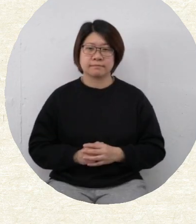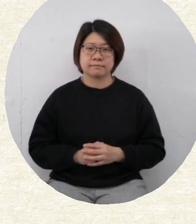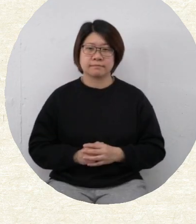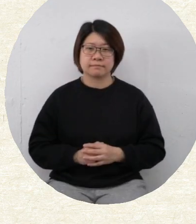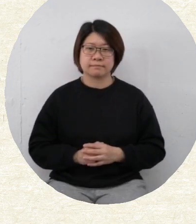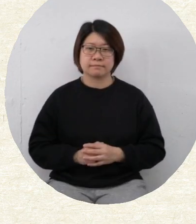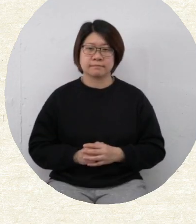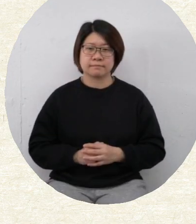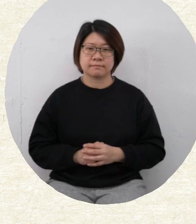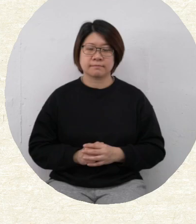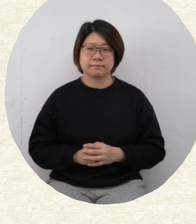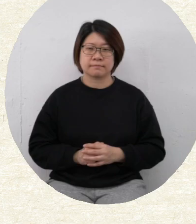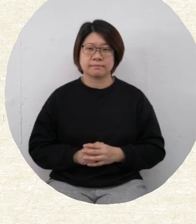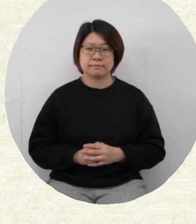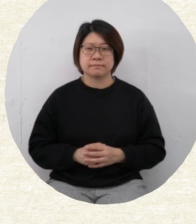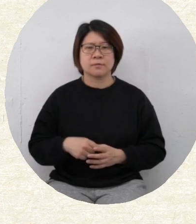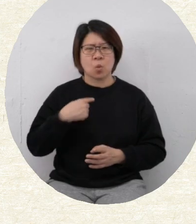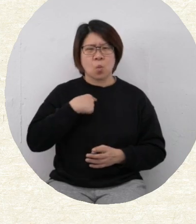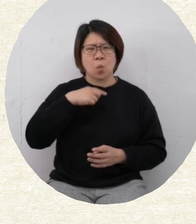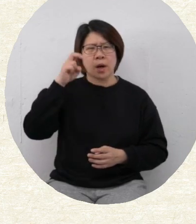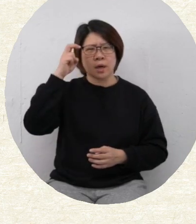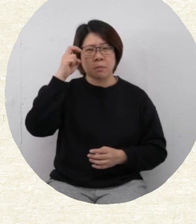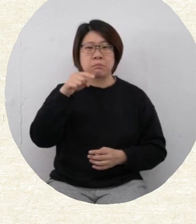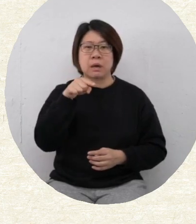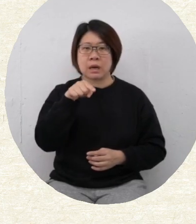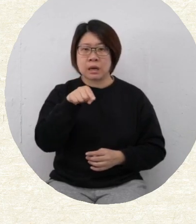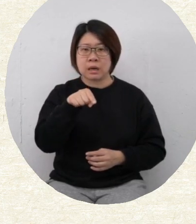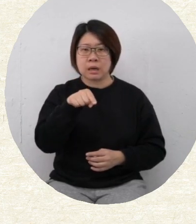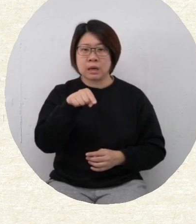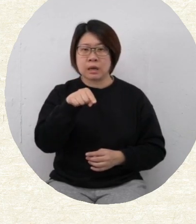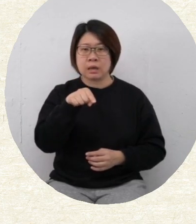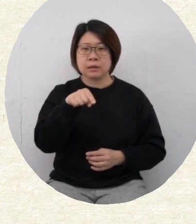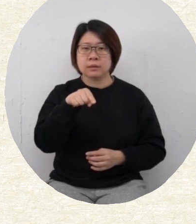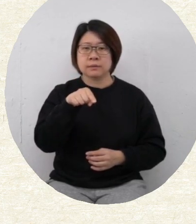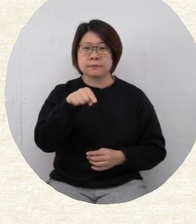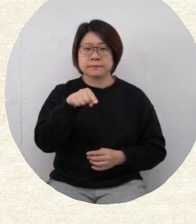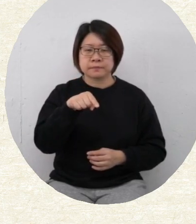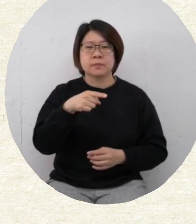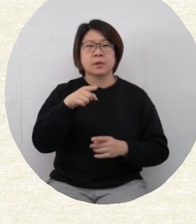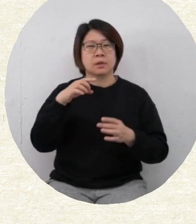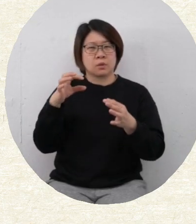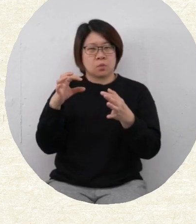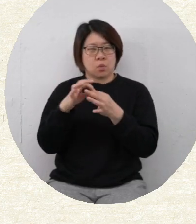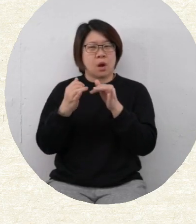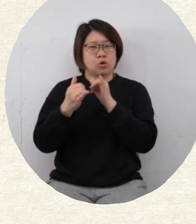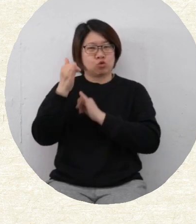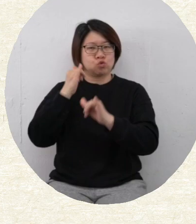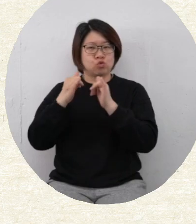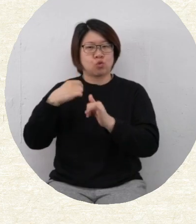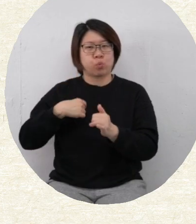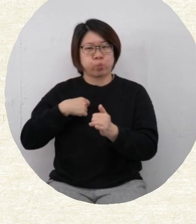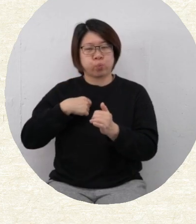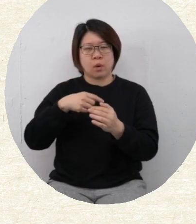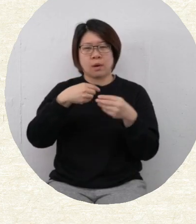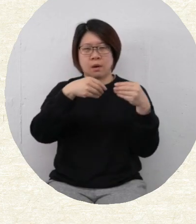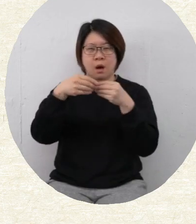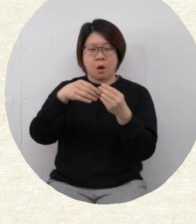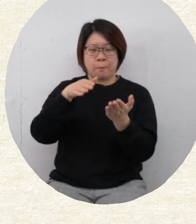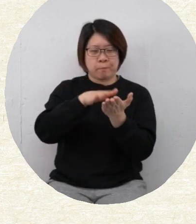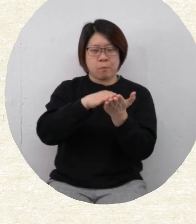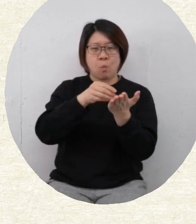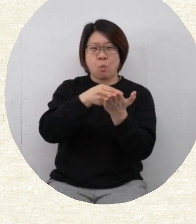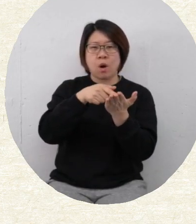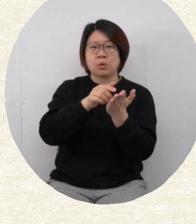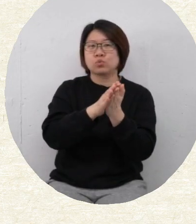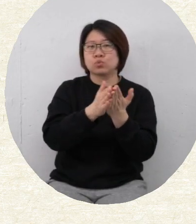Sogetsu ikebana master in Kansas City. So every Saturday for several months, I would go to her house